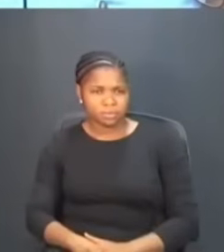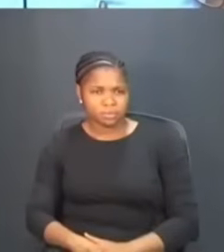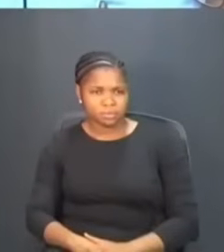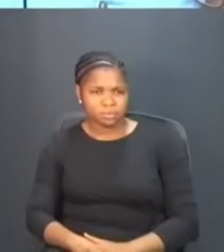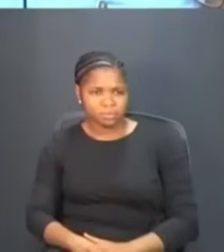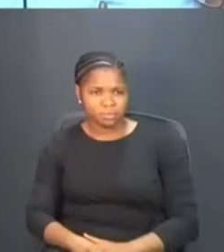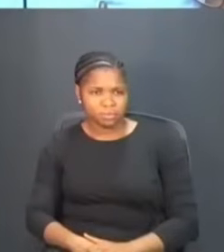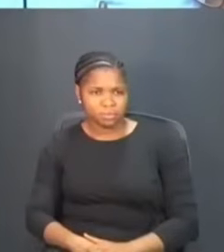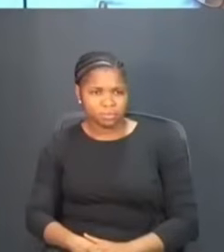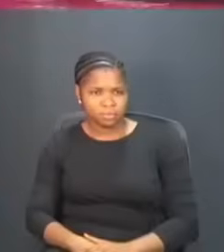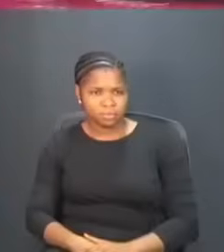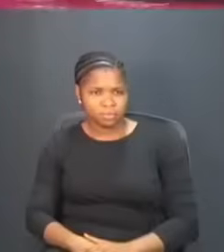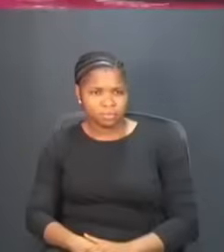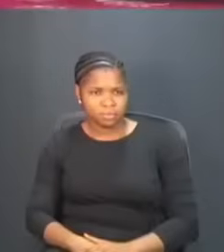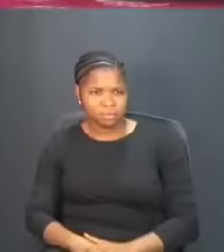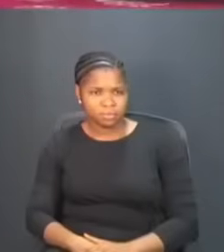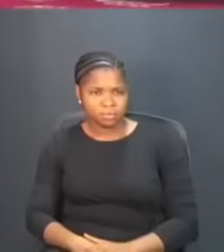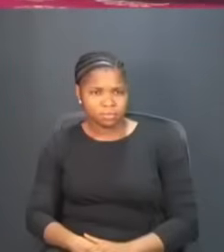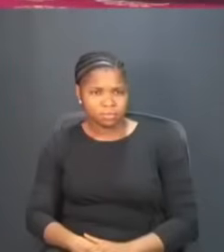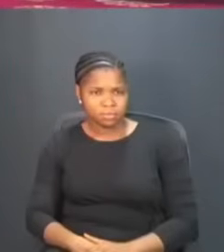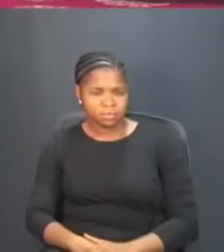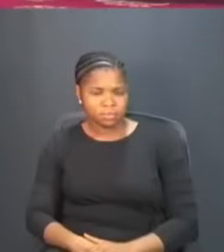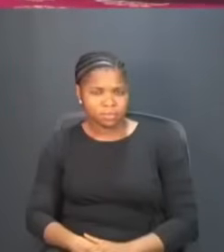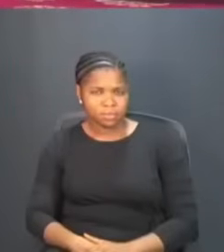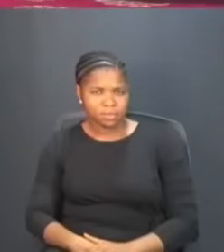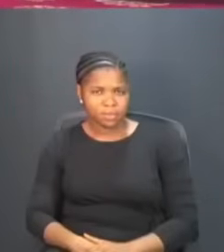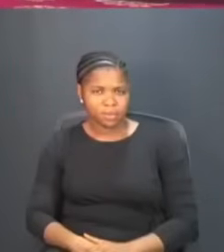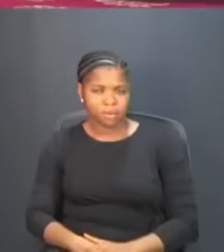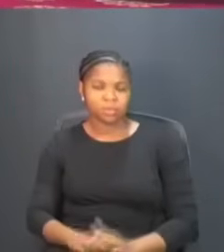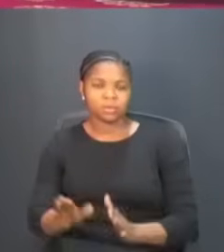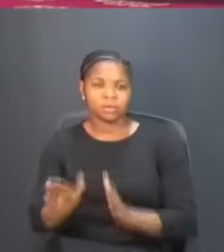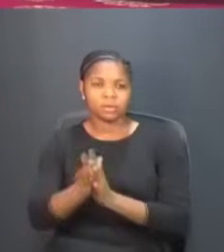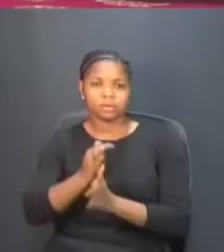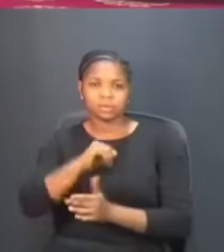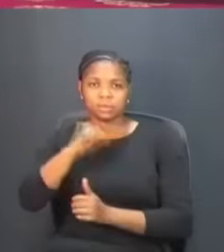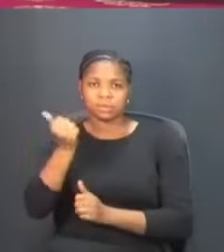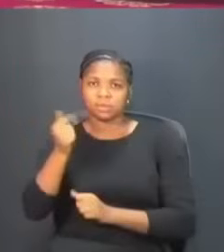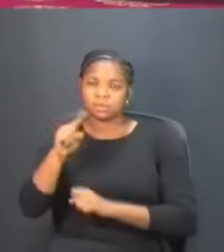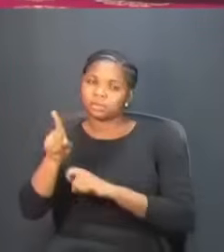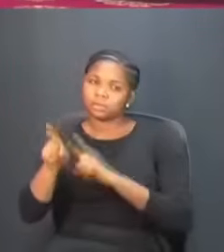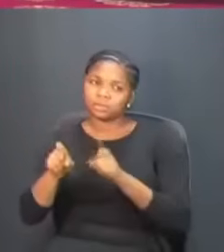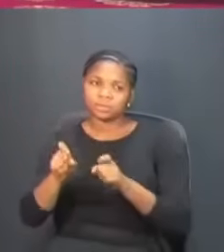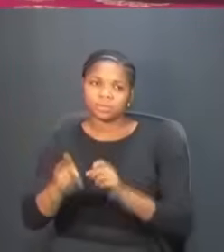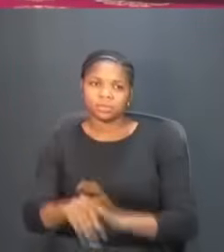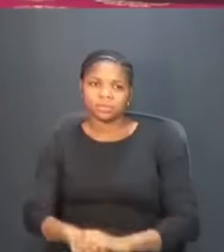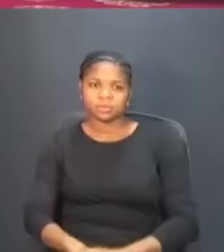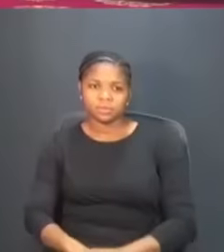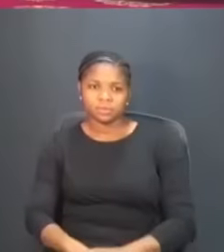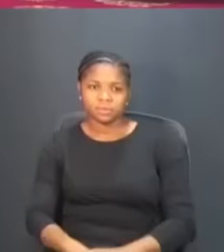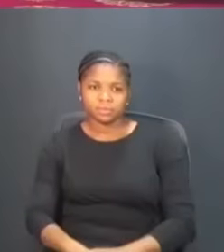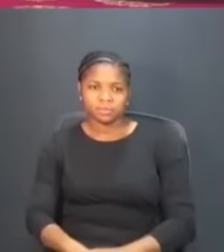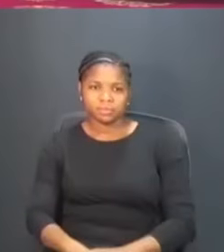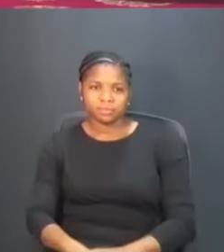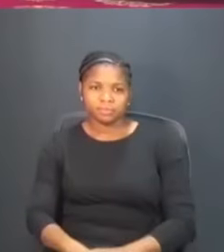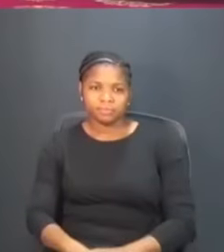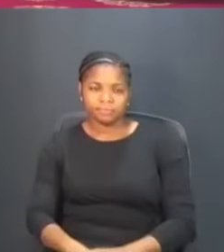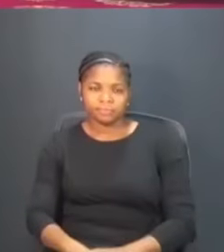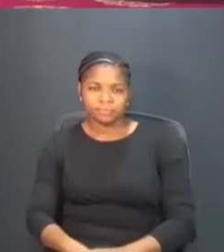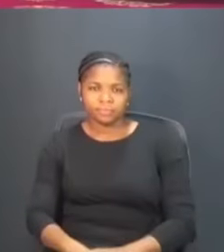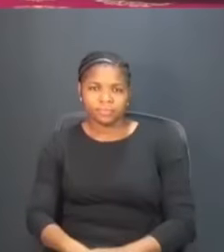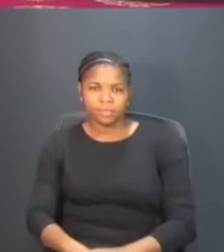may kindly file a fresh question. Thank you very much. Honourable members, let's move to question number